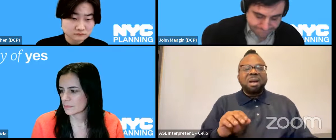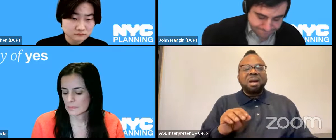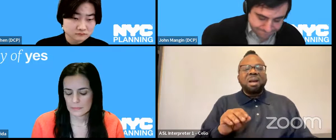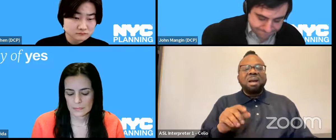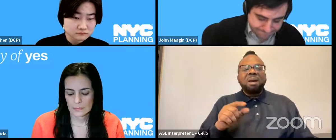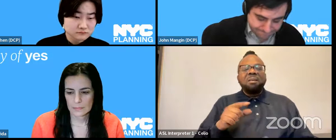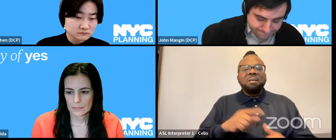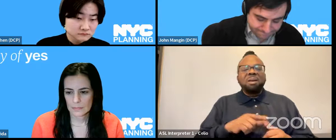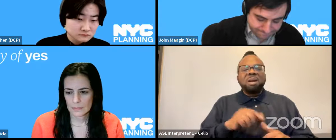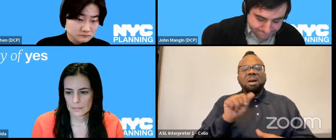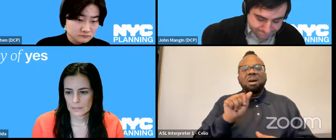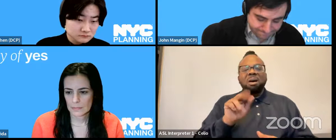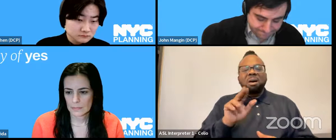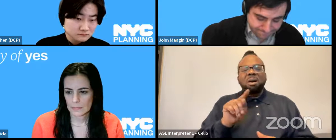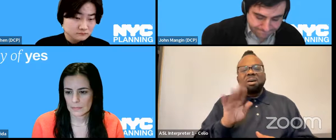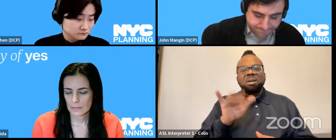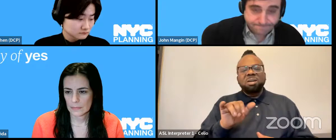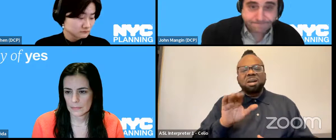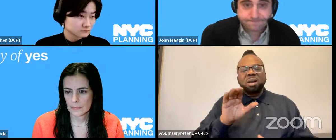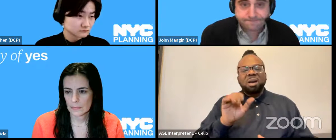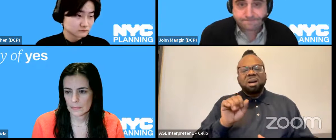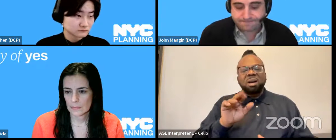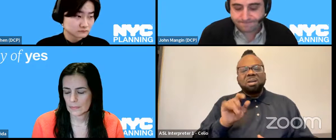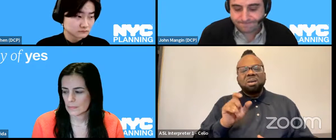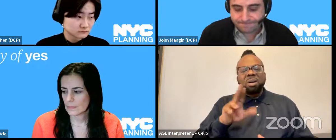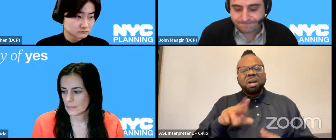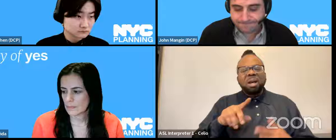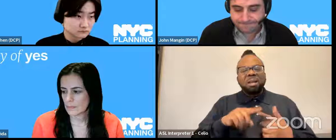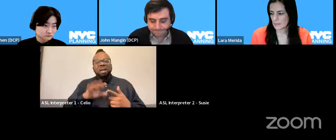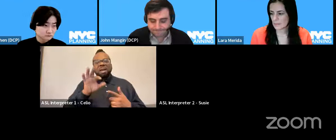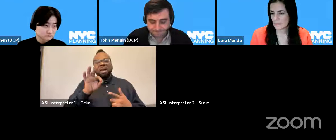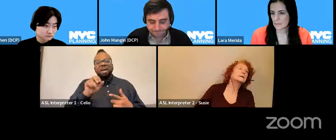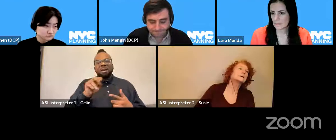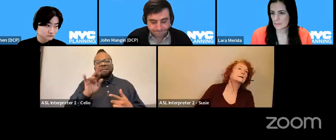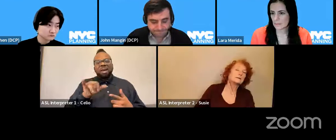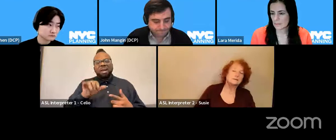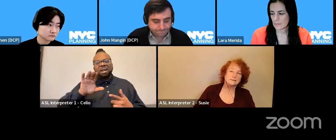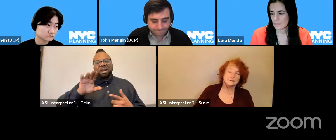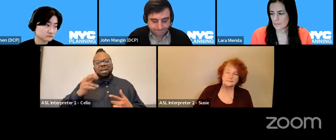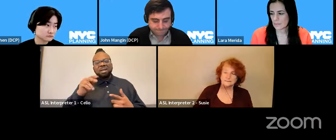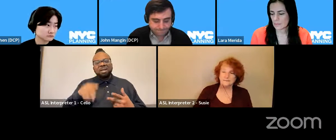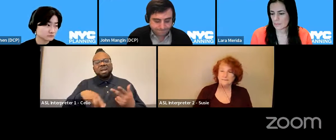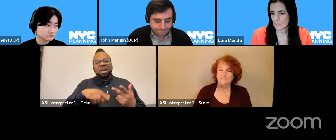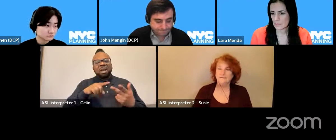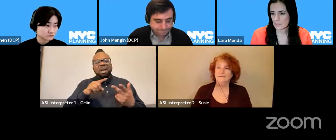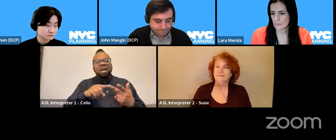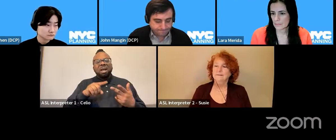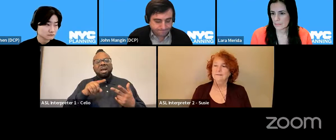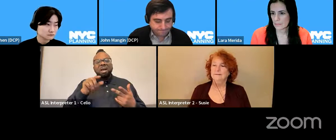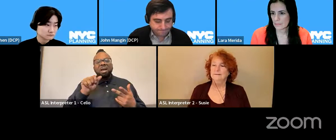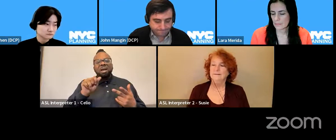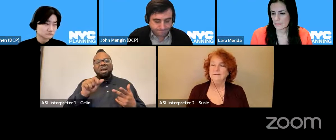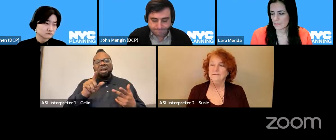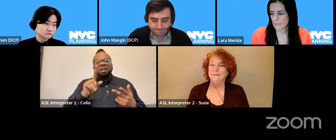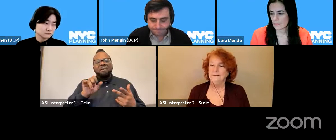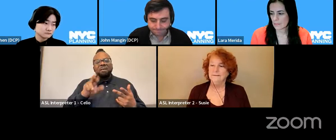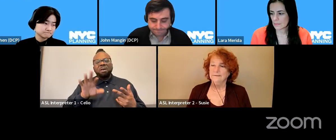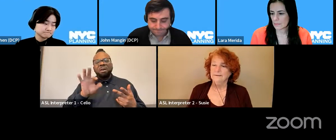Karstoffen, followed by Fanny Chang, followed by Olive Freud.